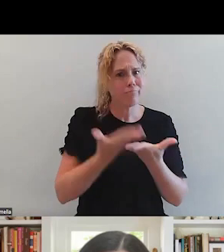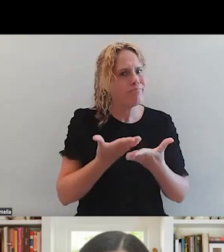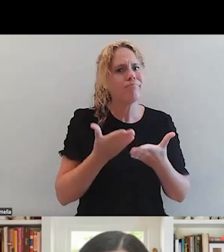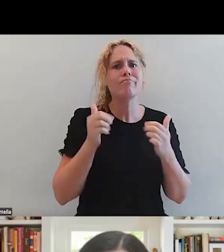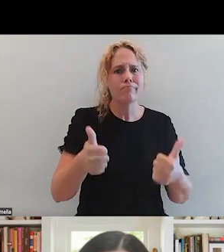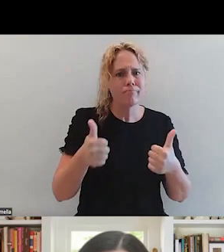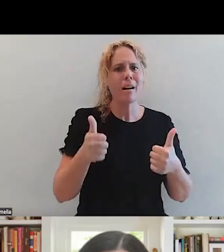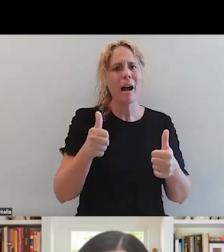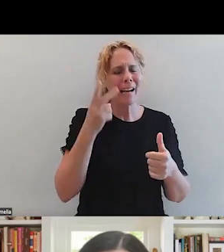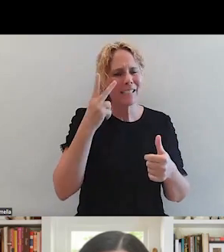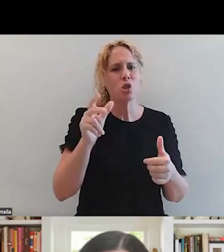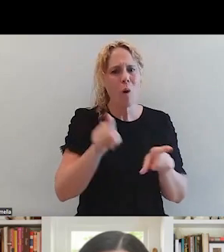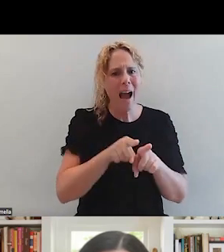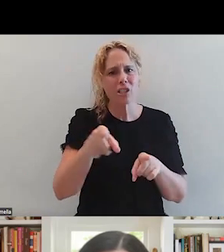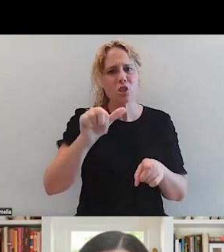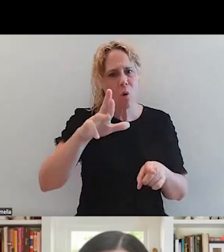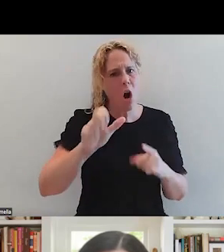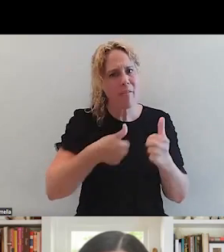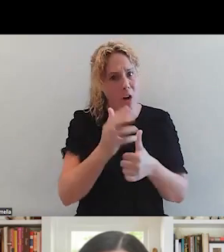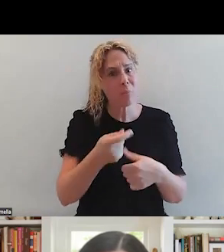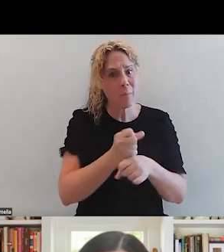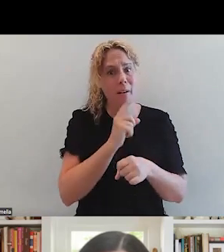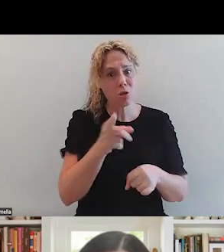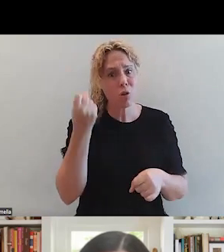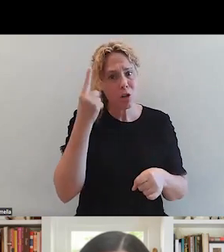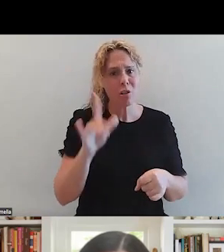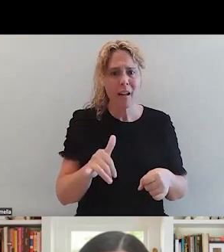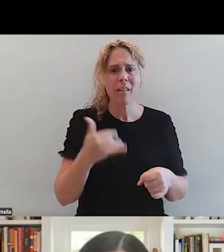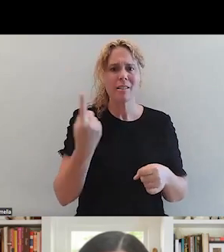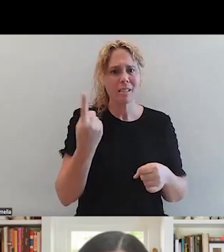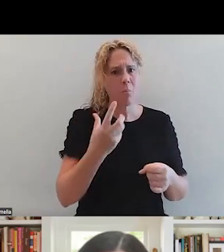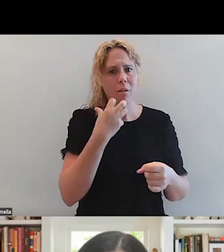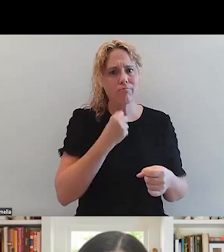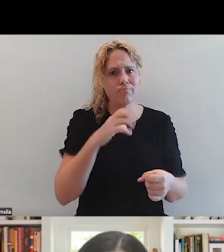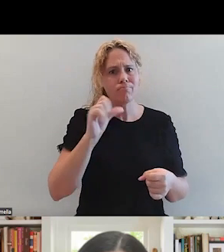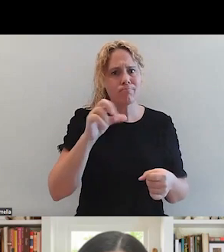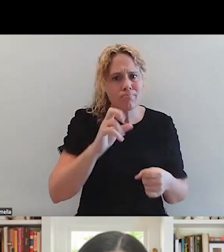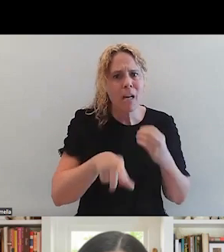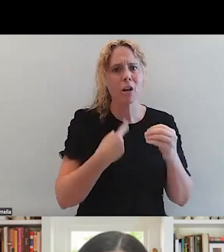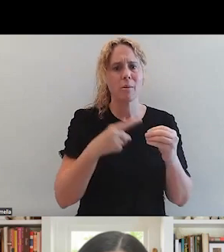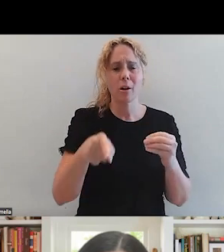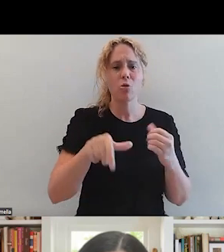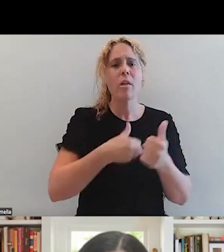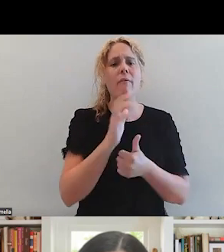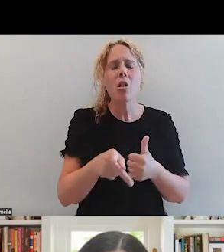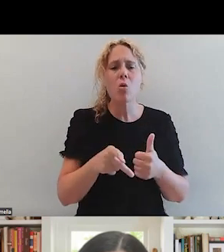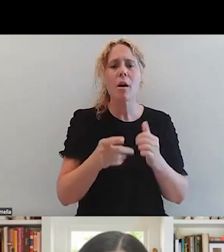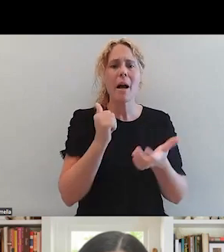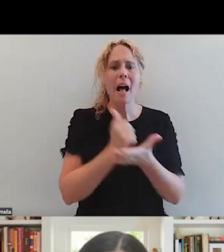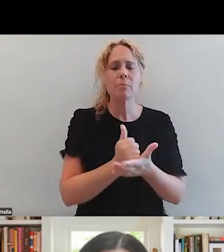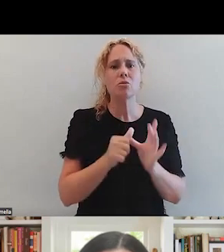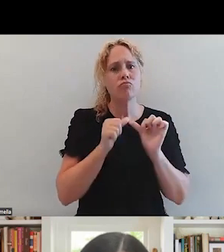today, and I see you as you are, and I'm following up to make sure you understand that somebody cares about you. And that follow-up helps people stay